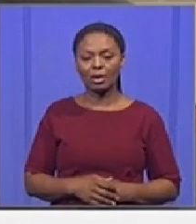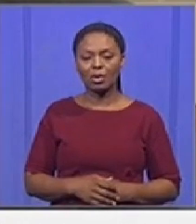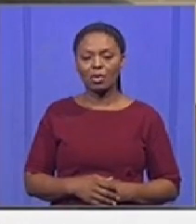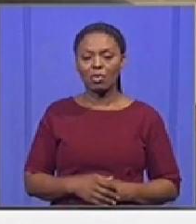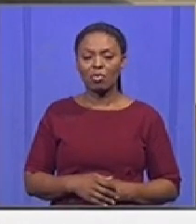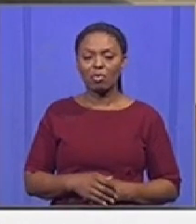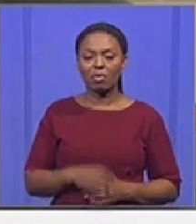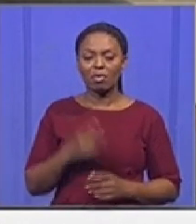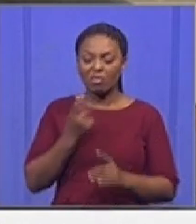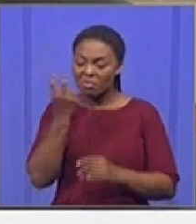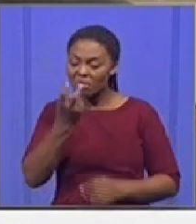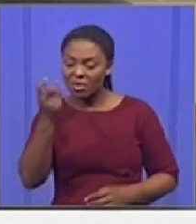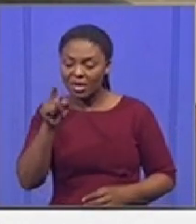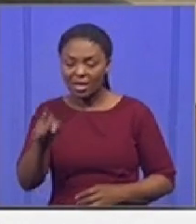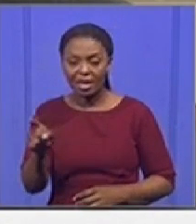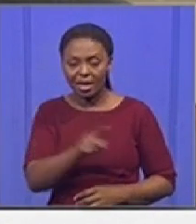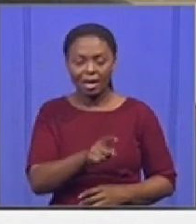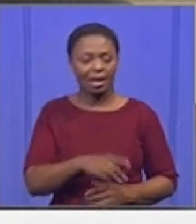they come and